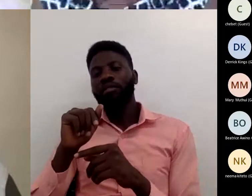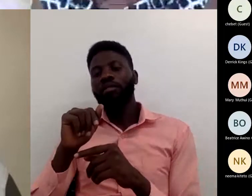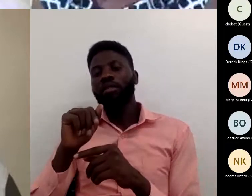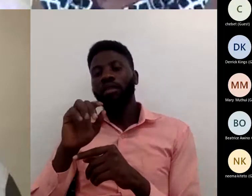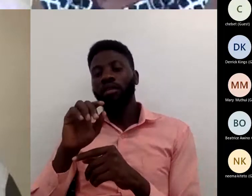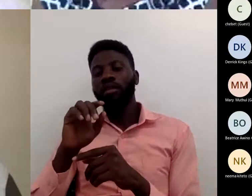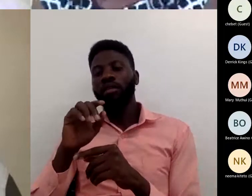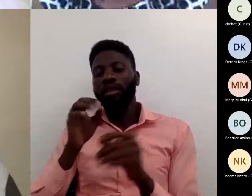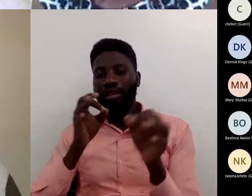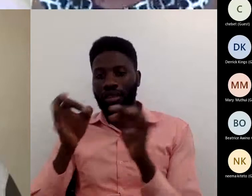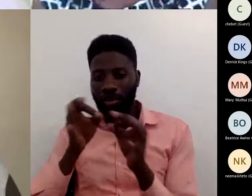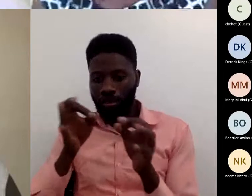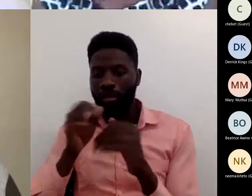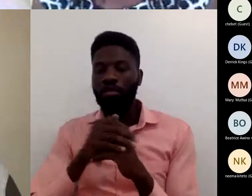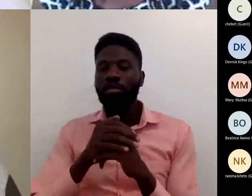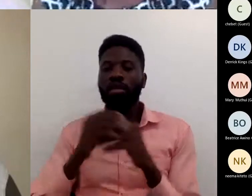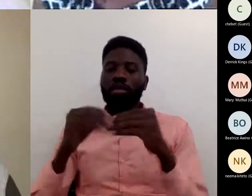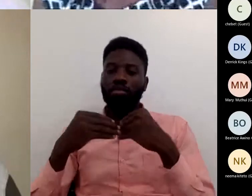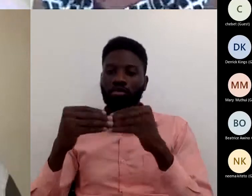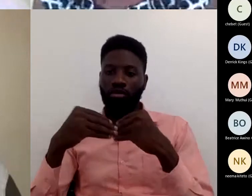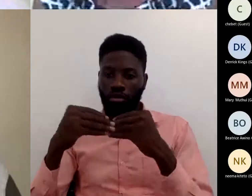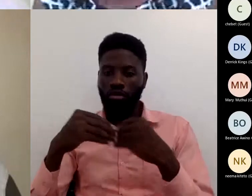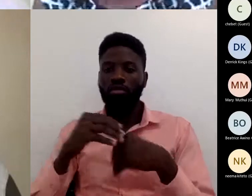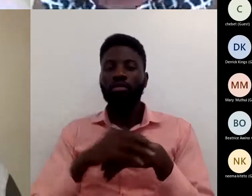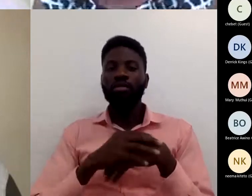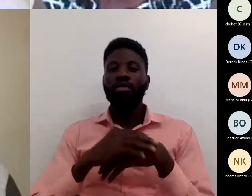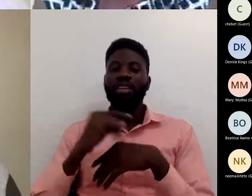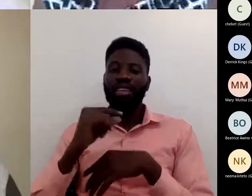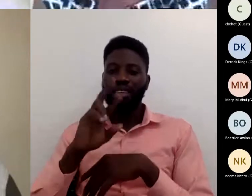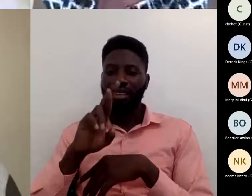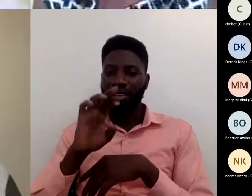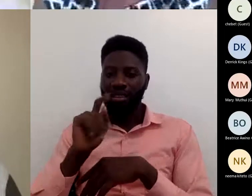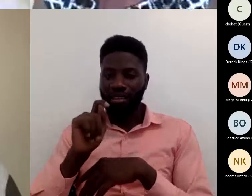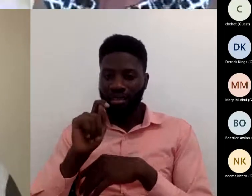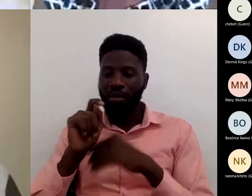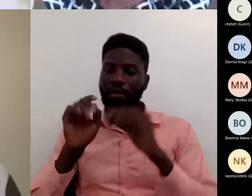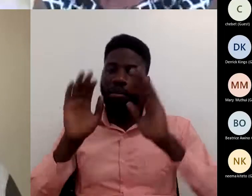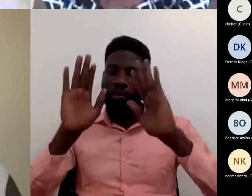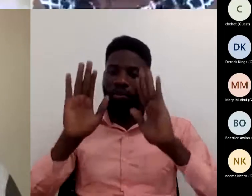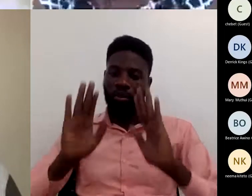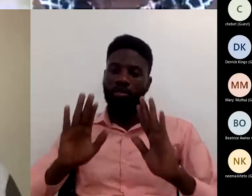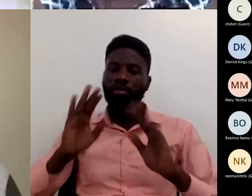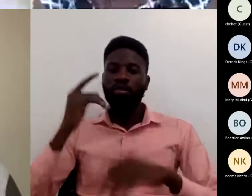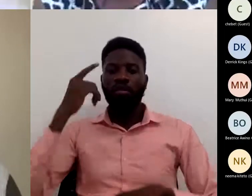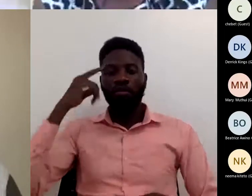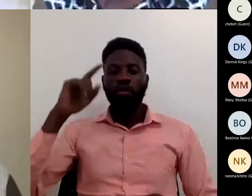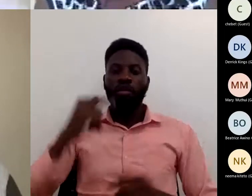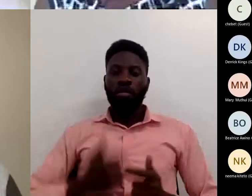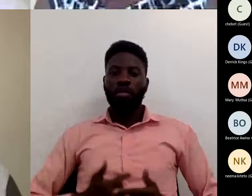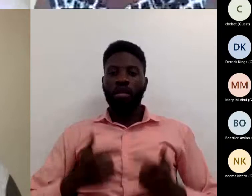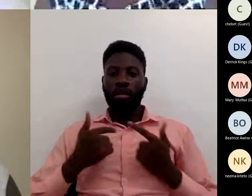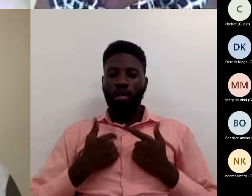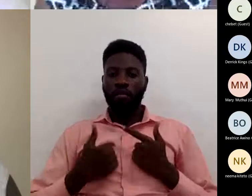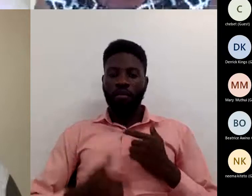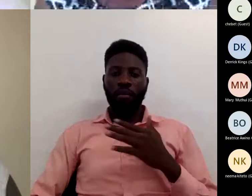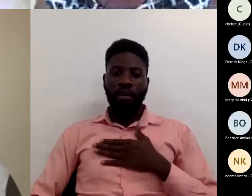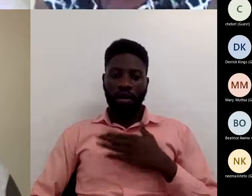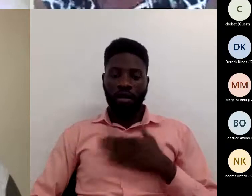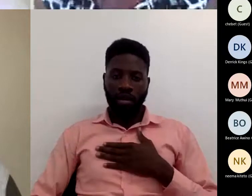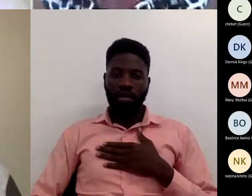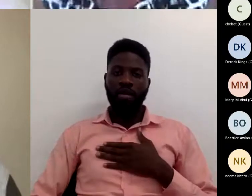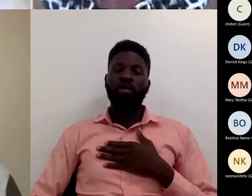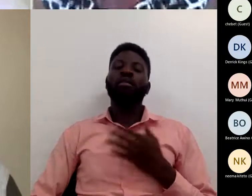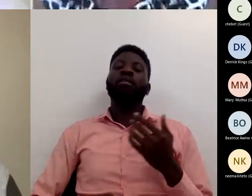So grit is so key in every aspect of my life, and how I take grit is as